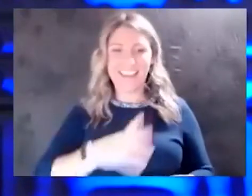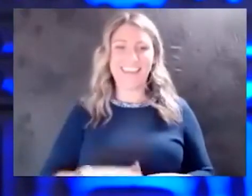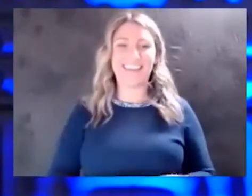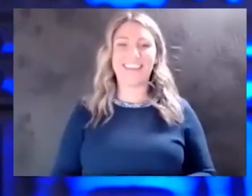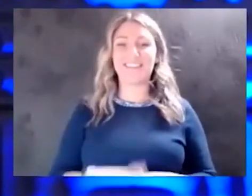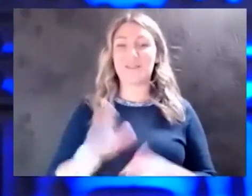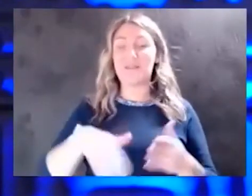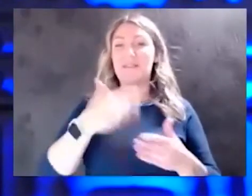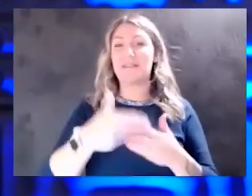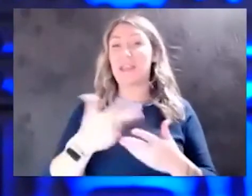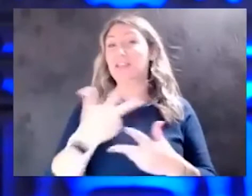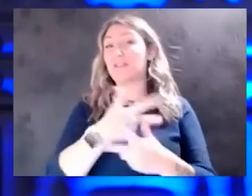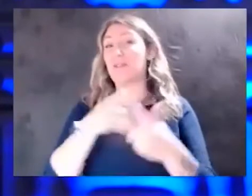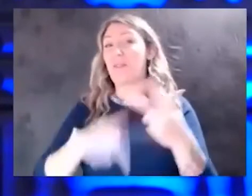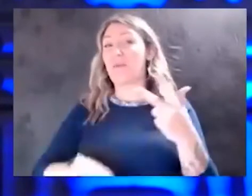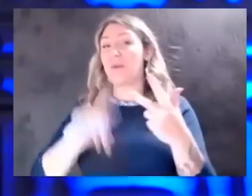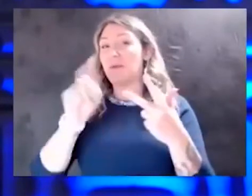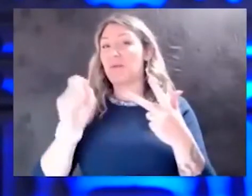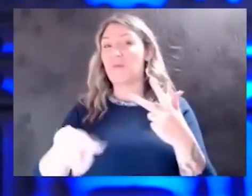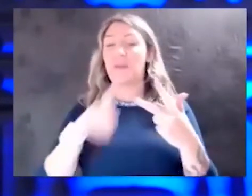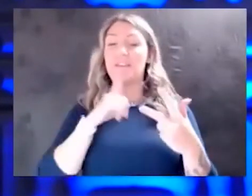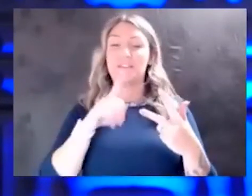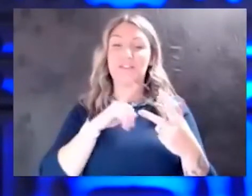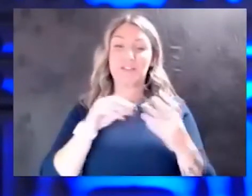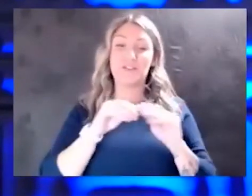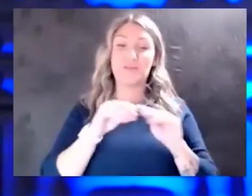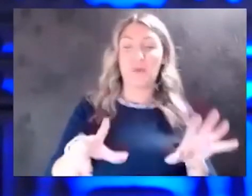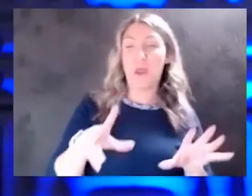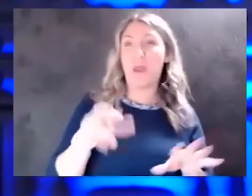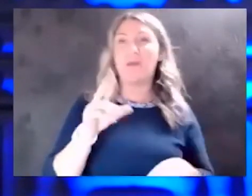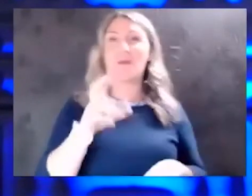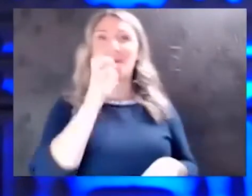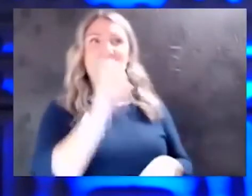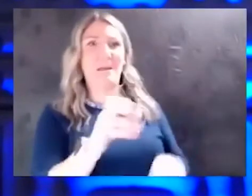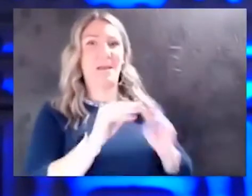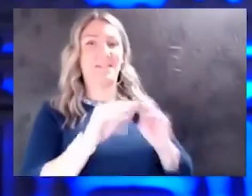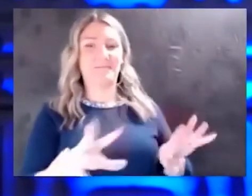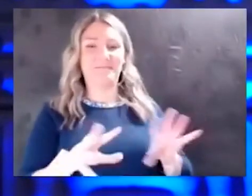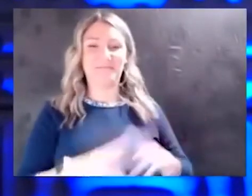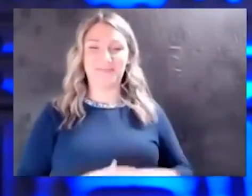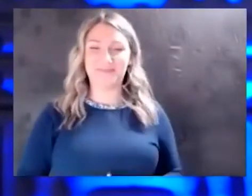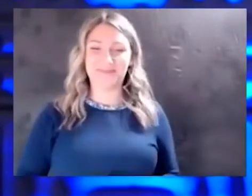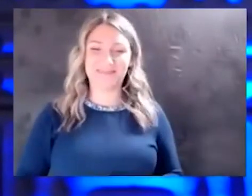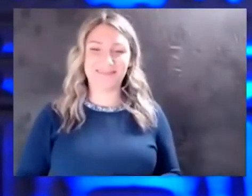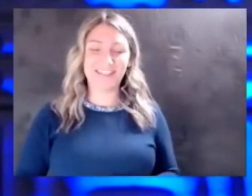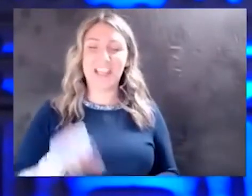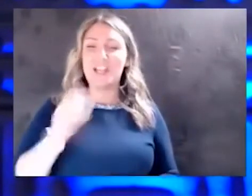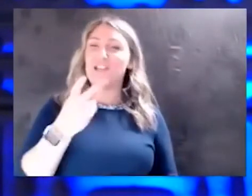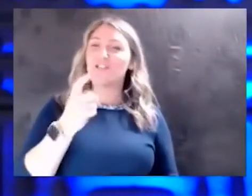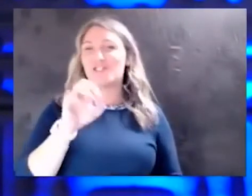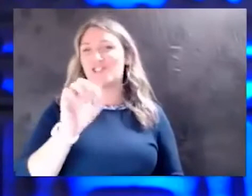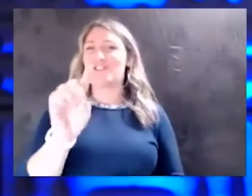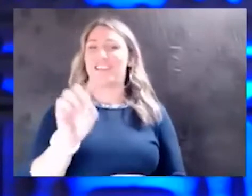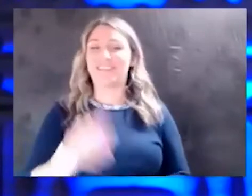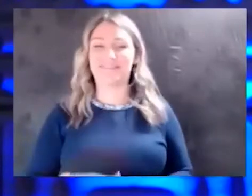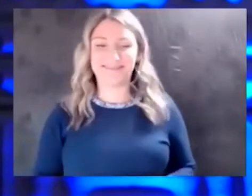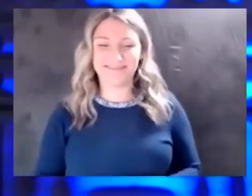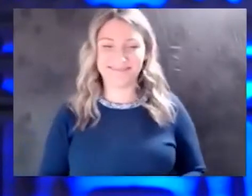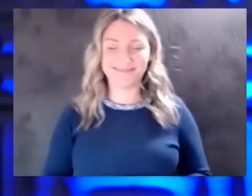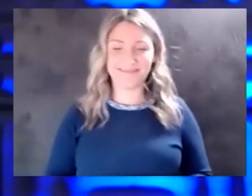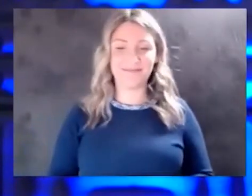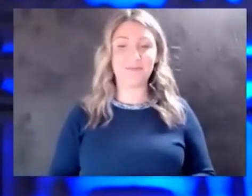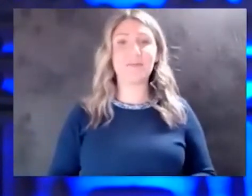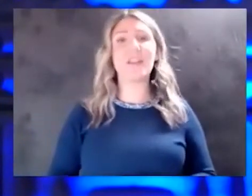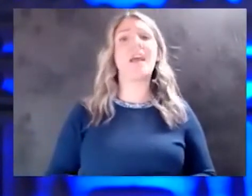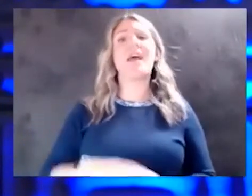to do with shed and spread, or to not shed and spread. There we go. Or maybe shed but not spread. Isaac said that Wednesday marks 2 months